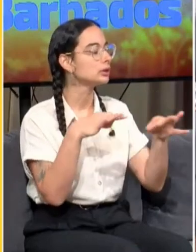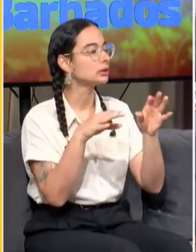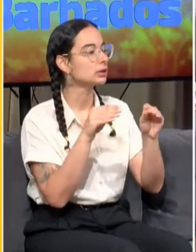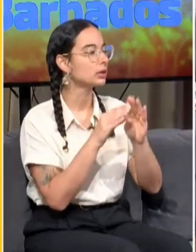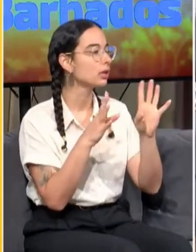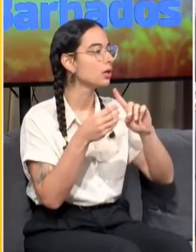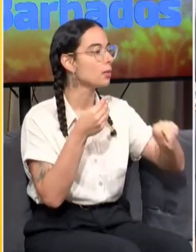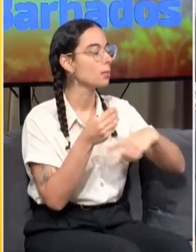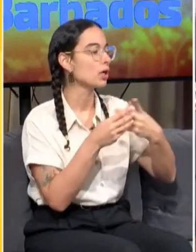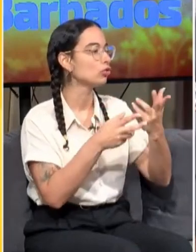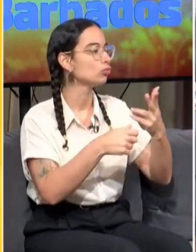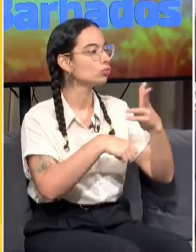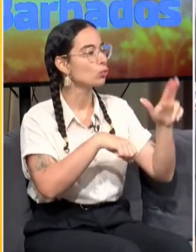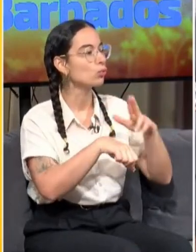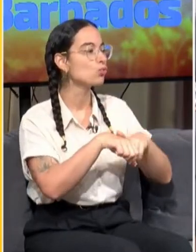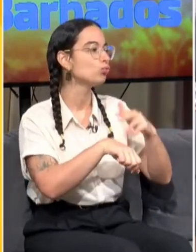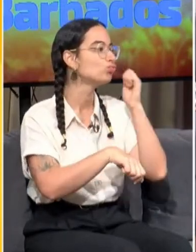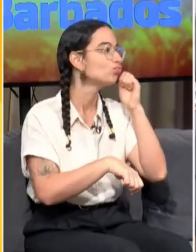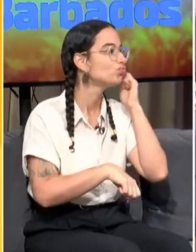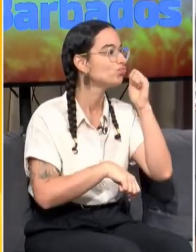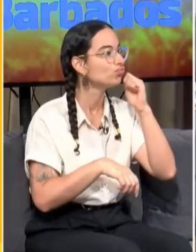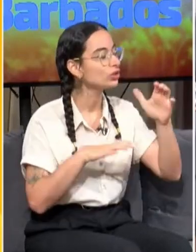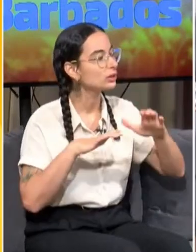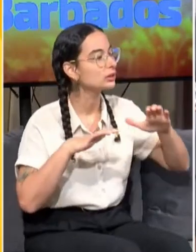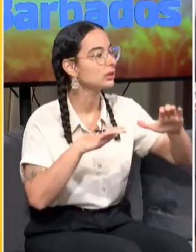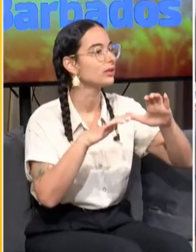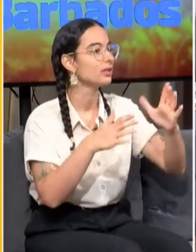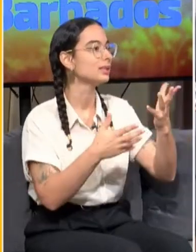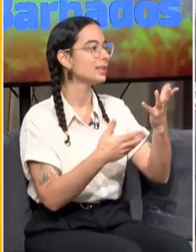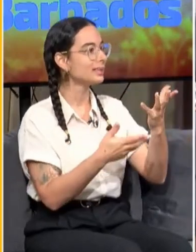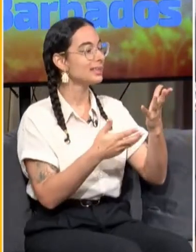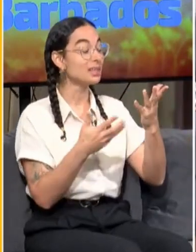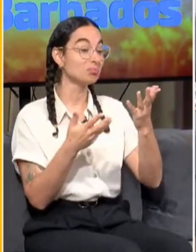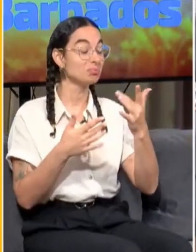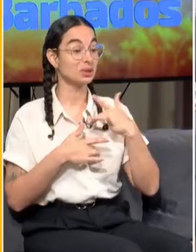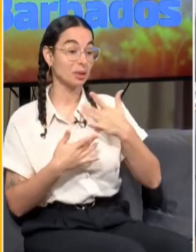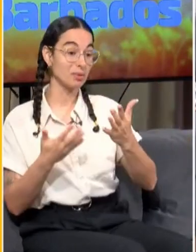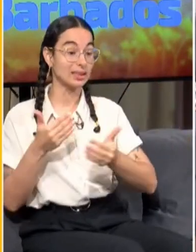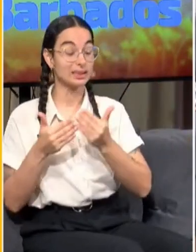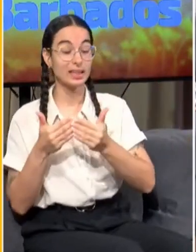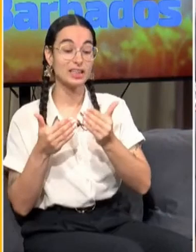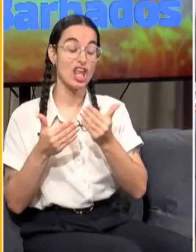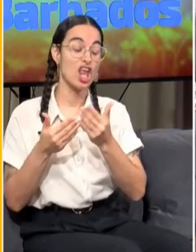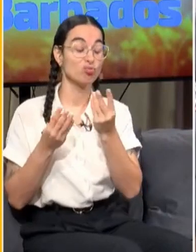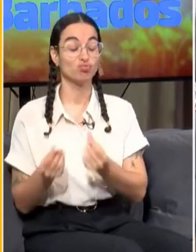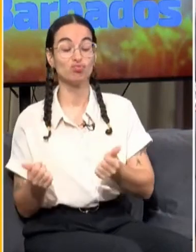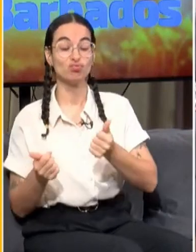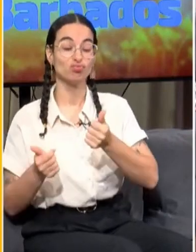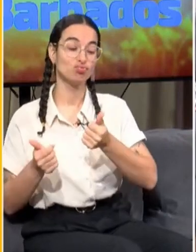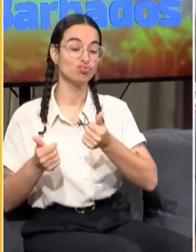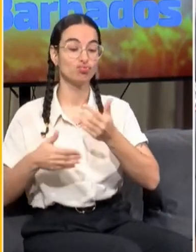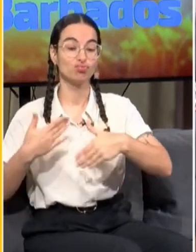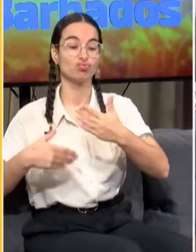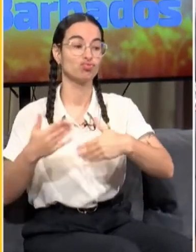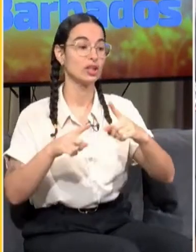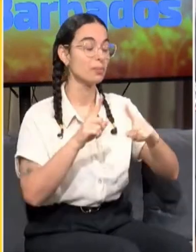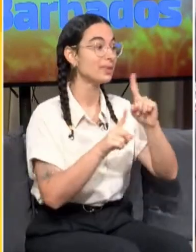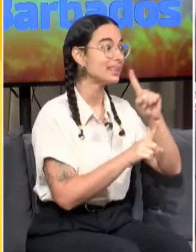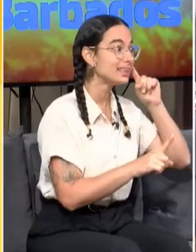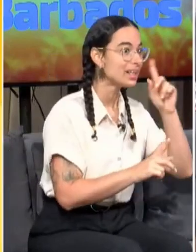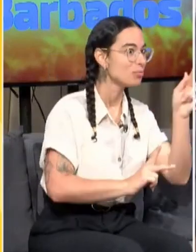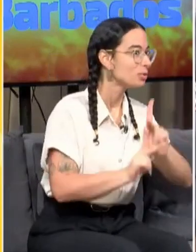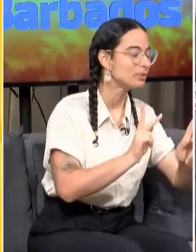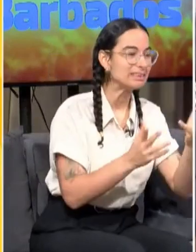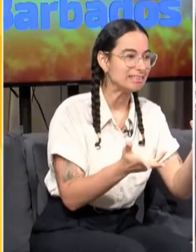day-to-day activities that are made that much more difficult because people are able to communicate through sign language.